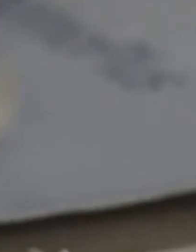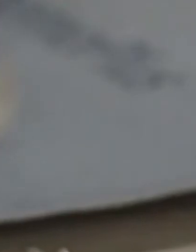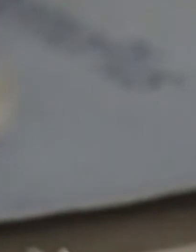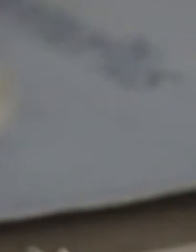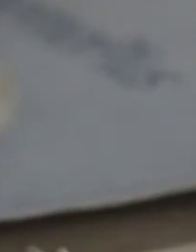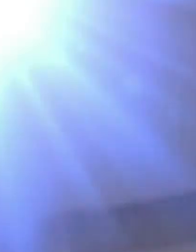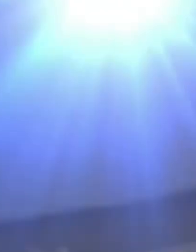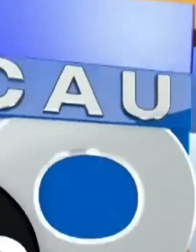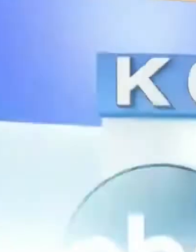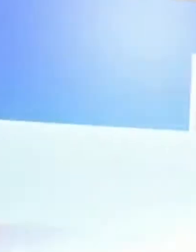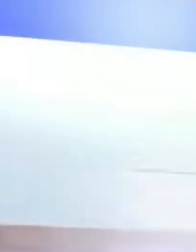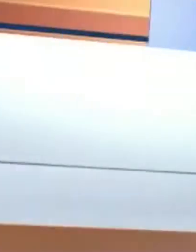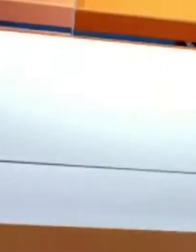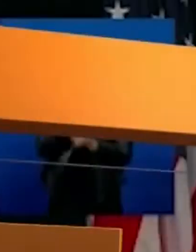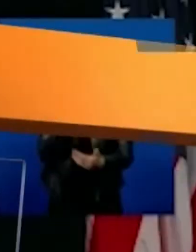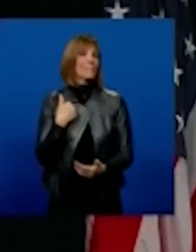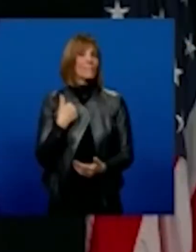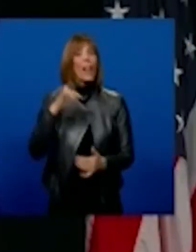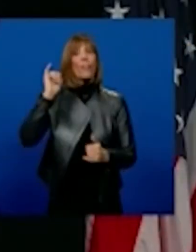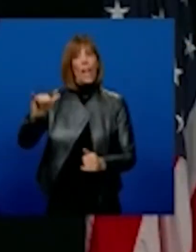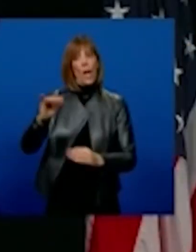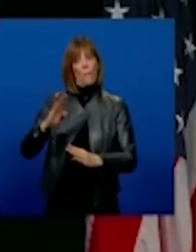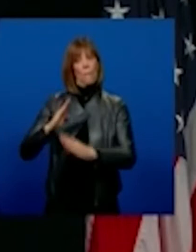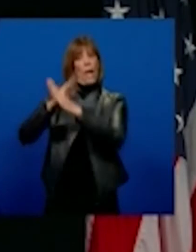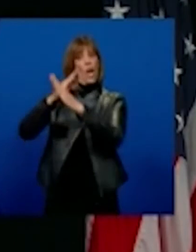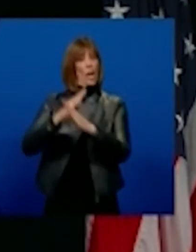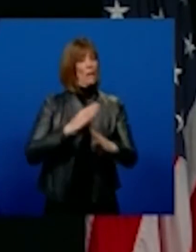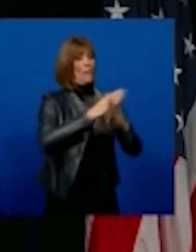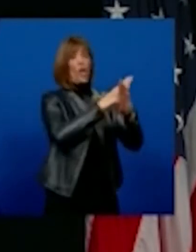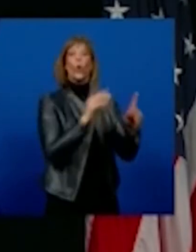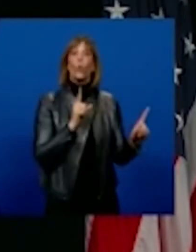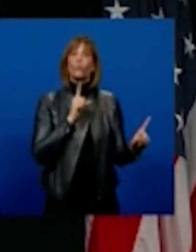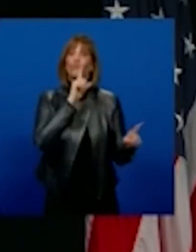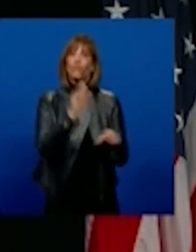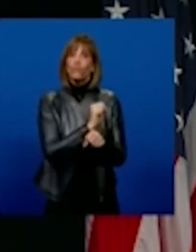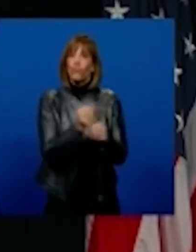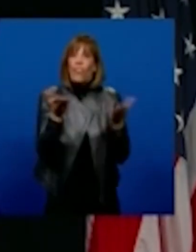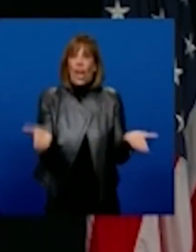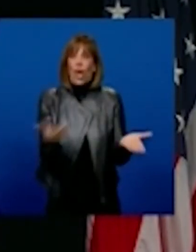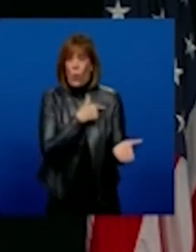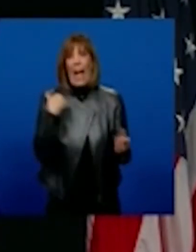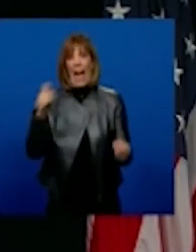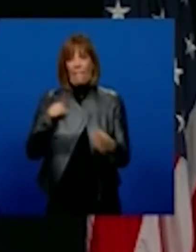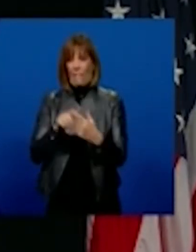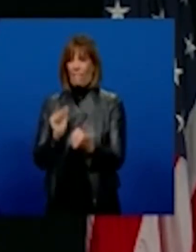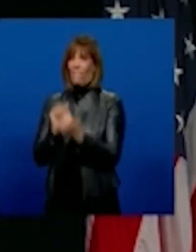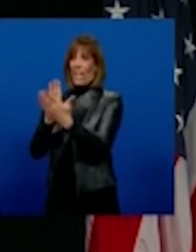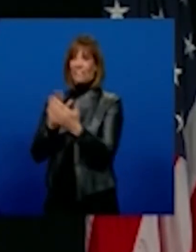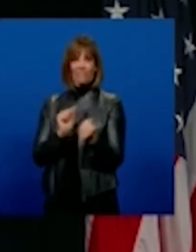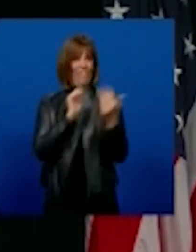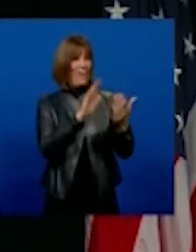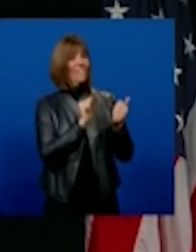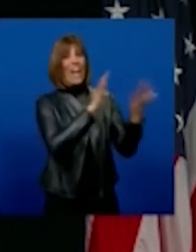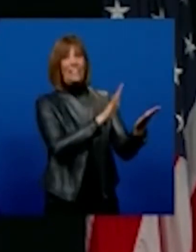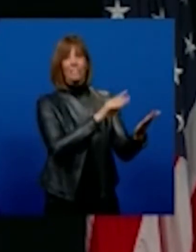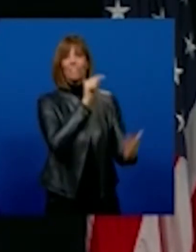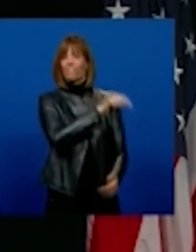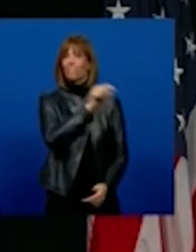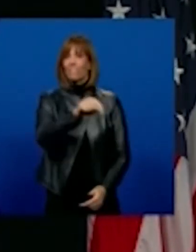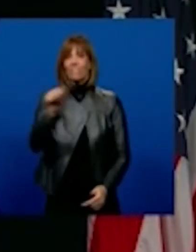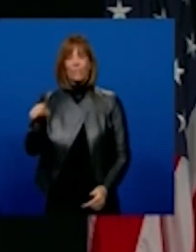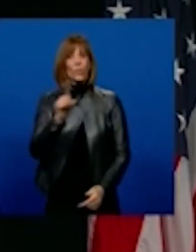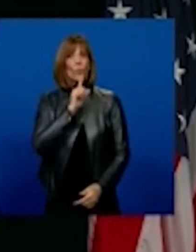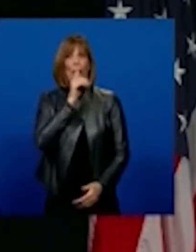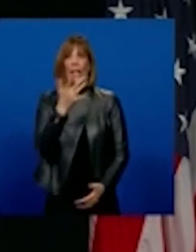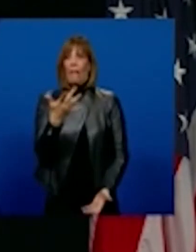decades. These barriers are real, and we have to face these realities. These barriers are as thick as any